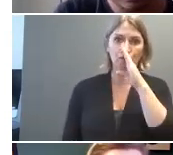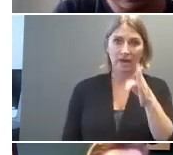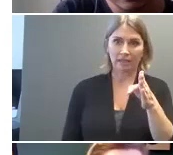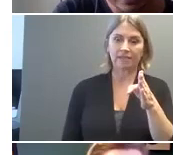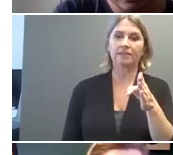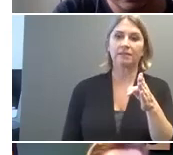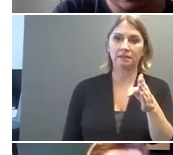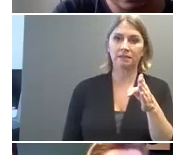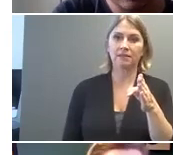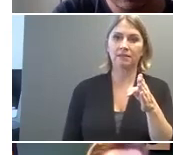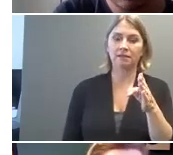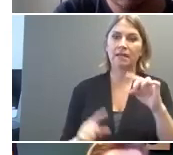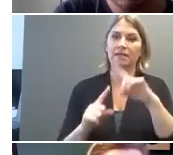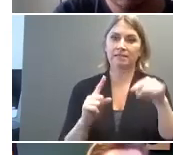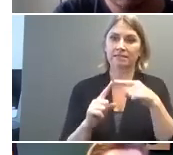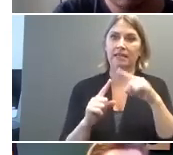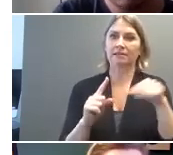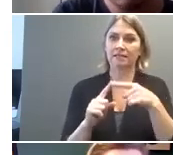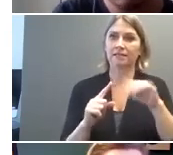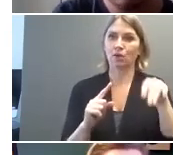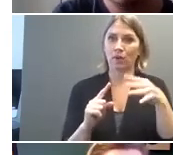directed cyclic graphs?